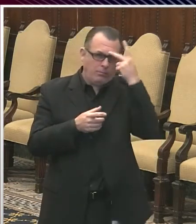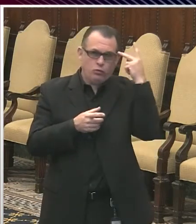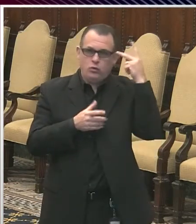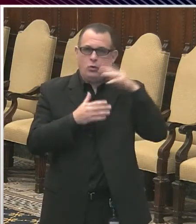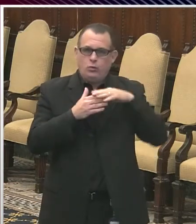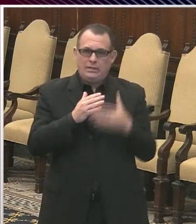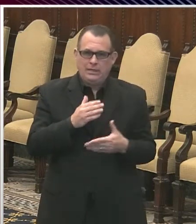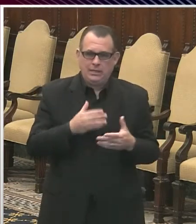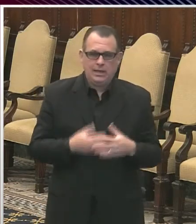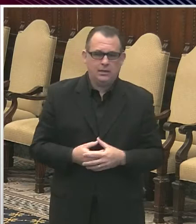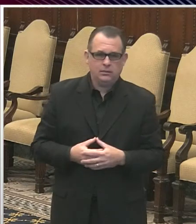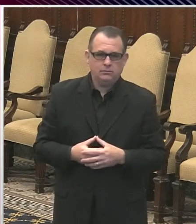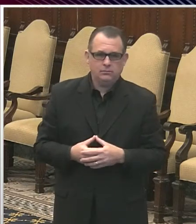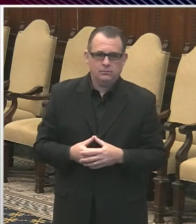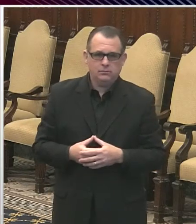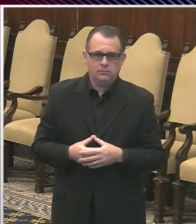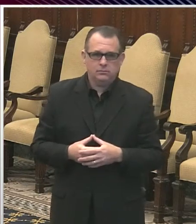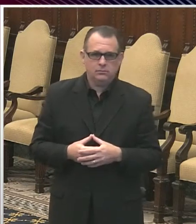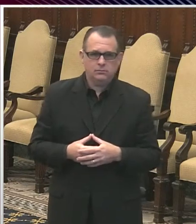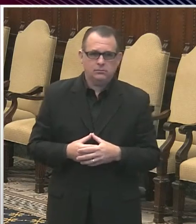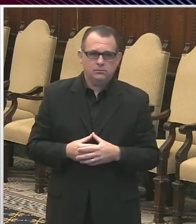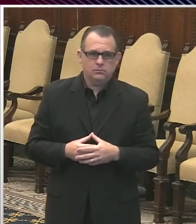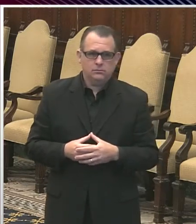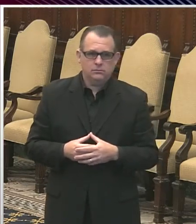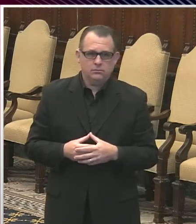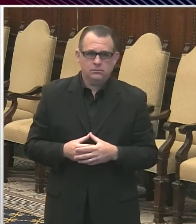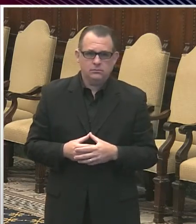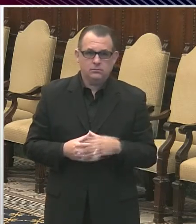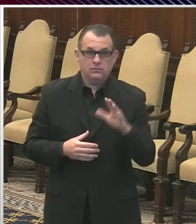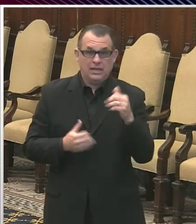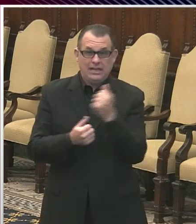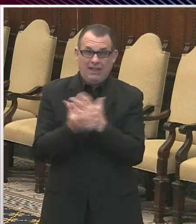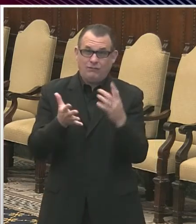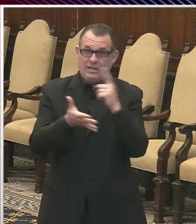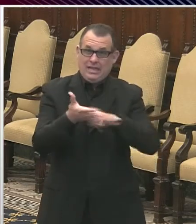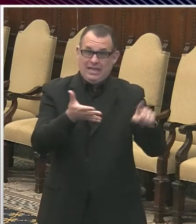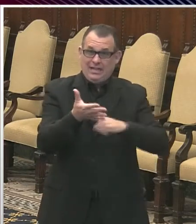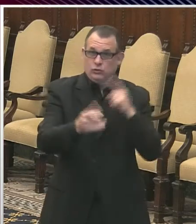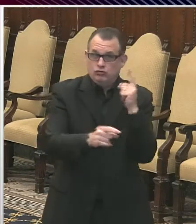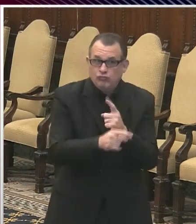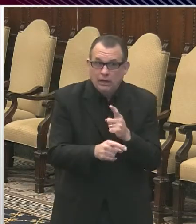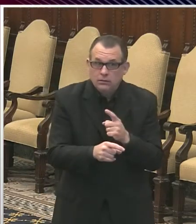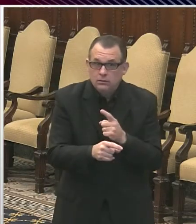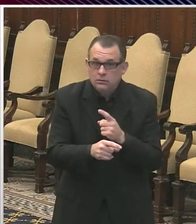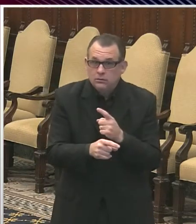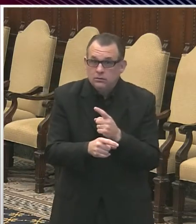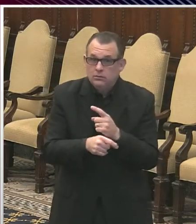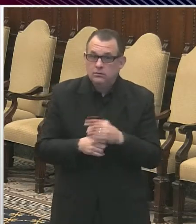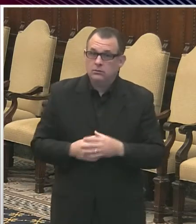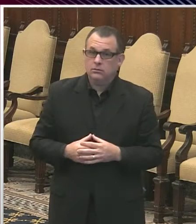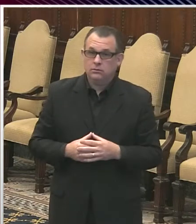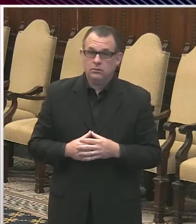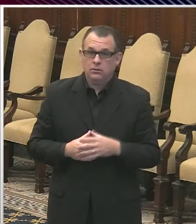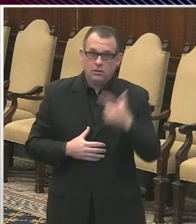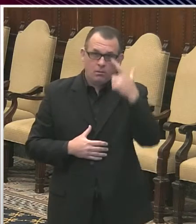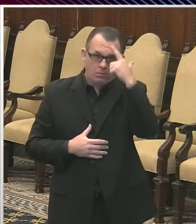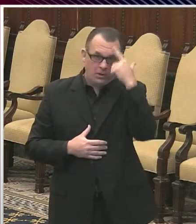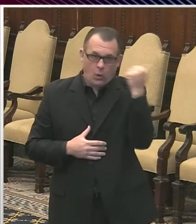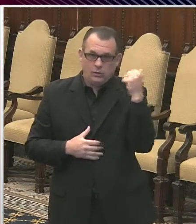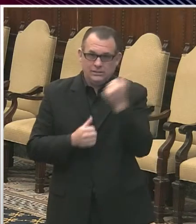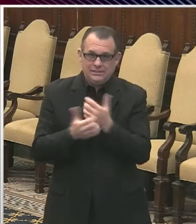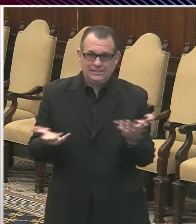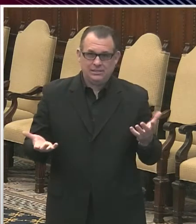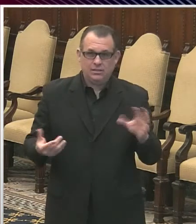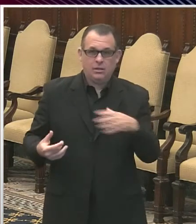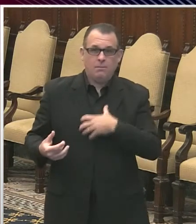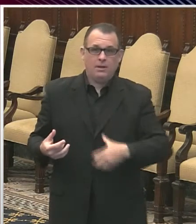happening in person, or I'm assuming that everything's canceled because of the pandemic and most things will be virtual? My understanding, there's no